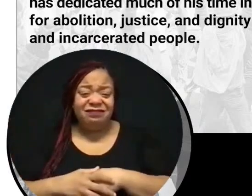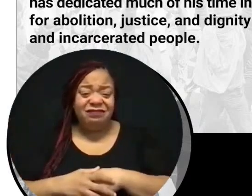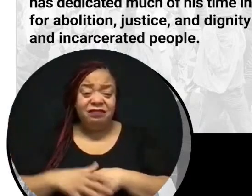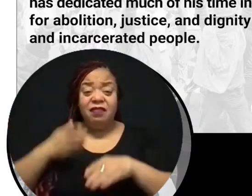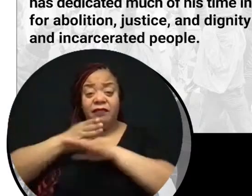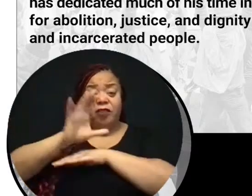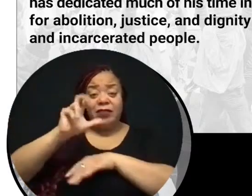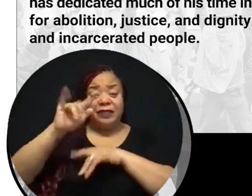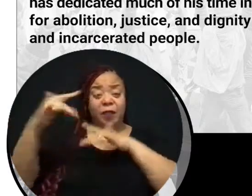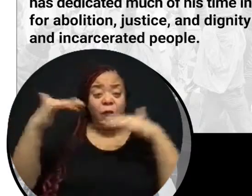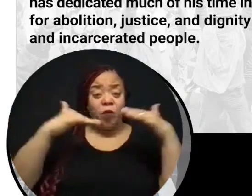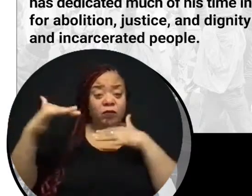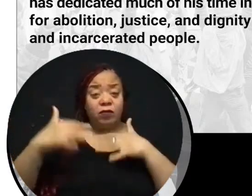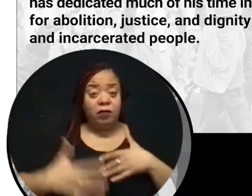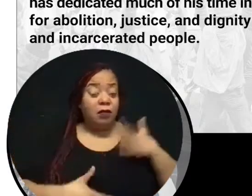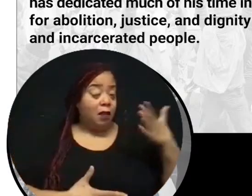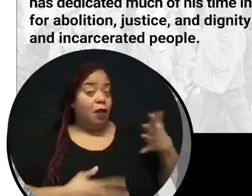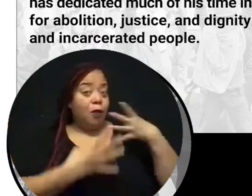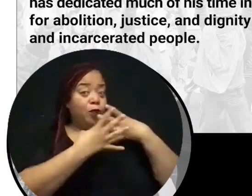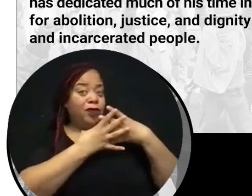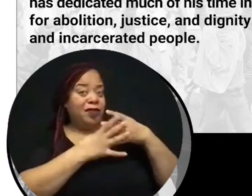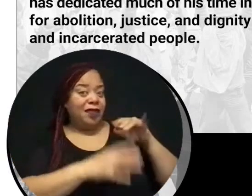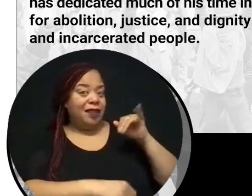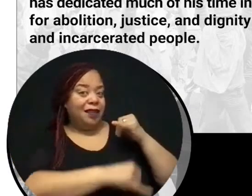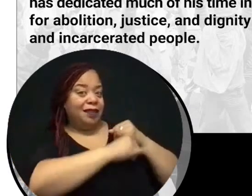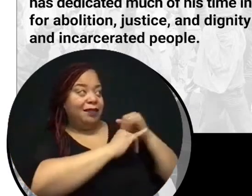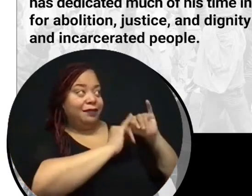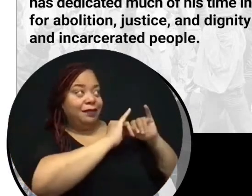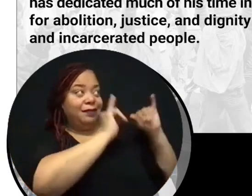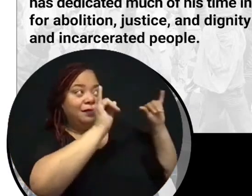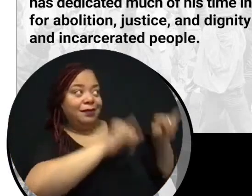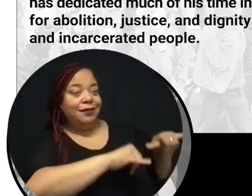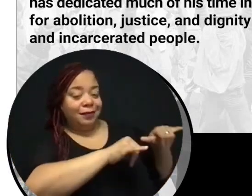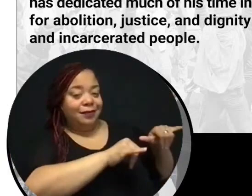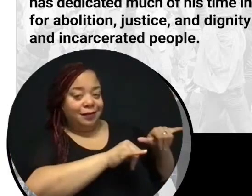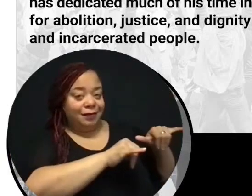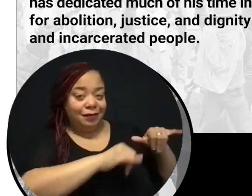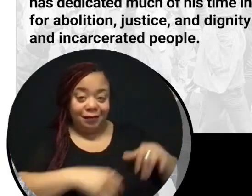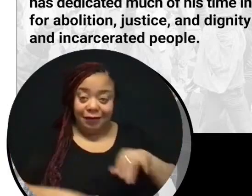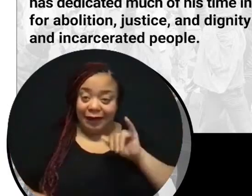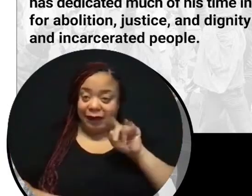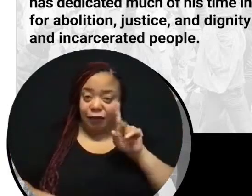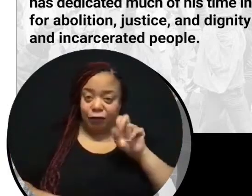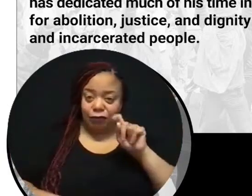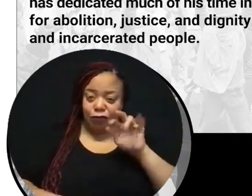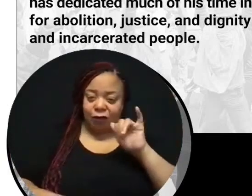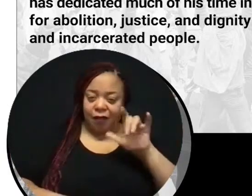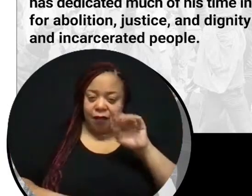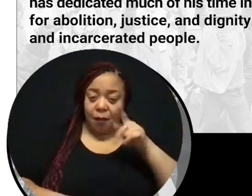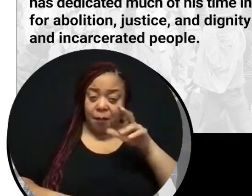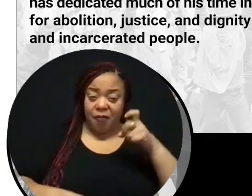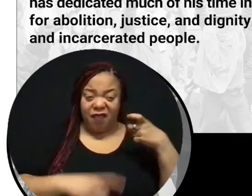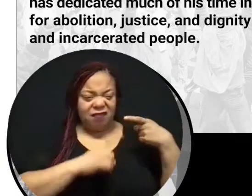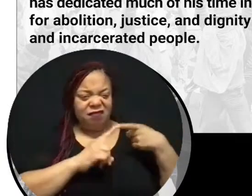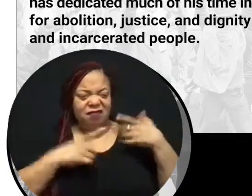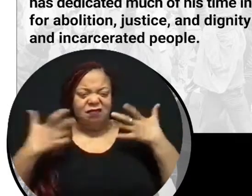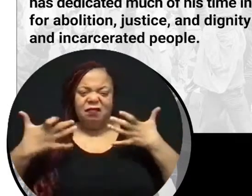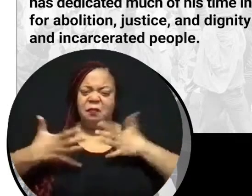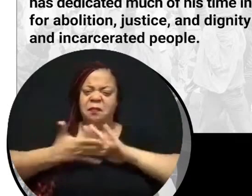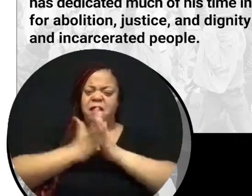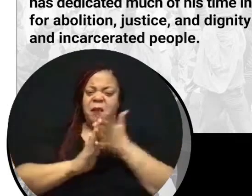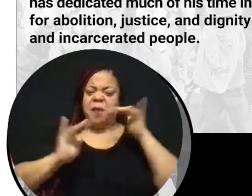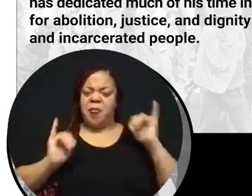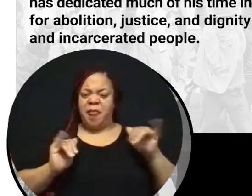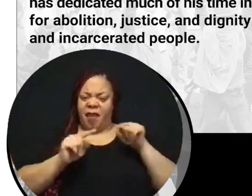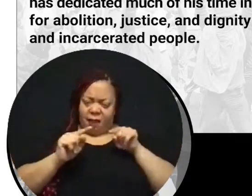we fast forward to the Civil Rights Movement in the period of black integration into white communities and